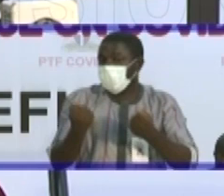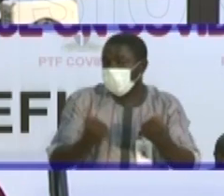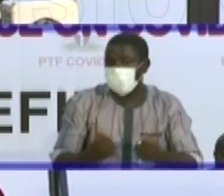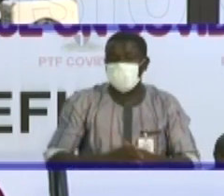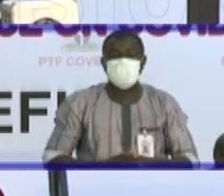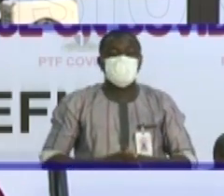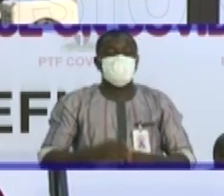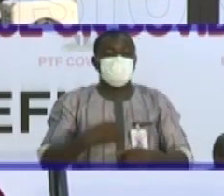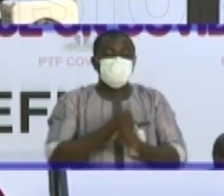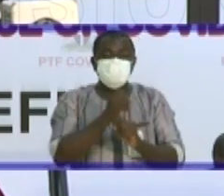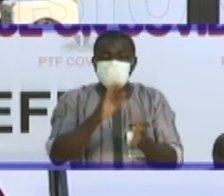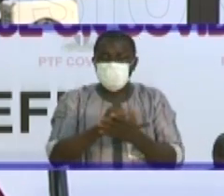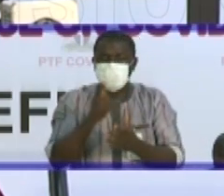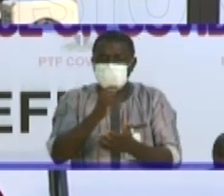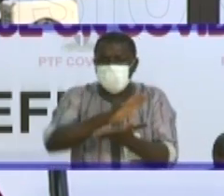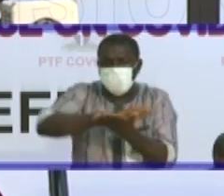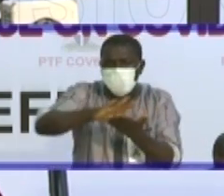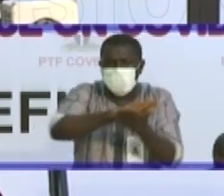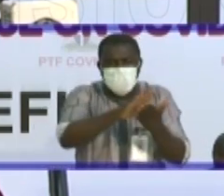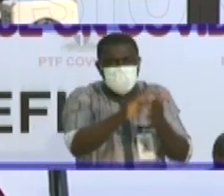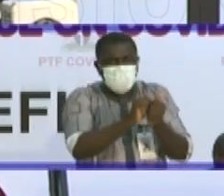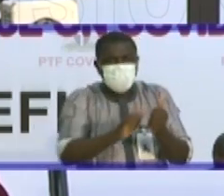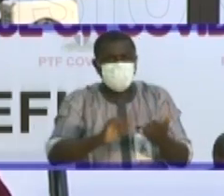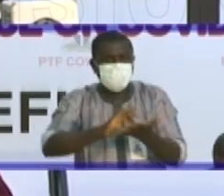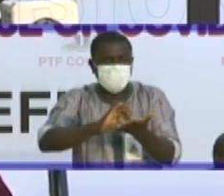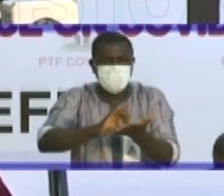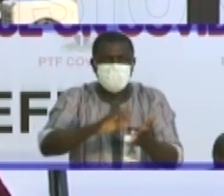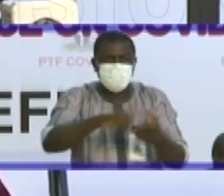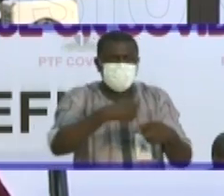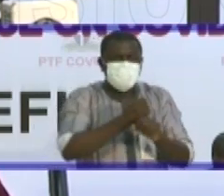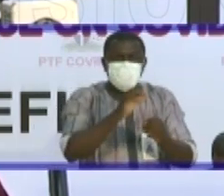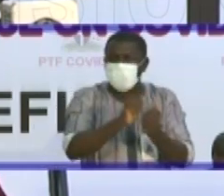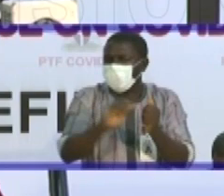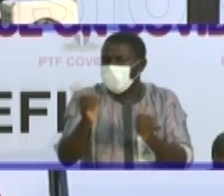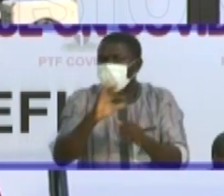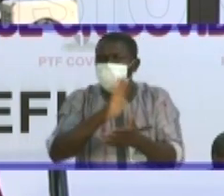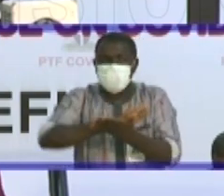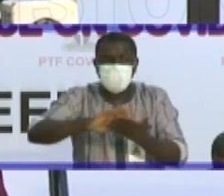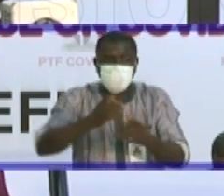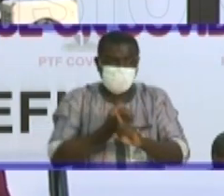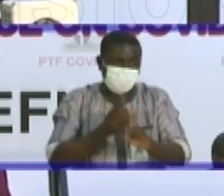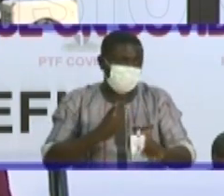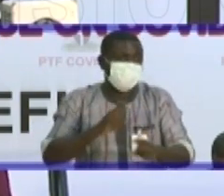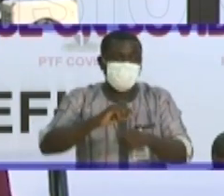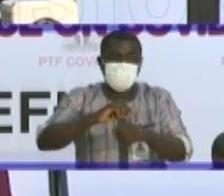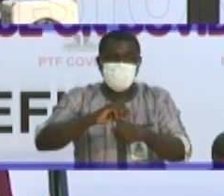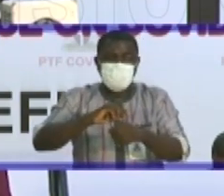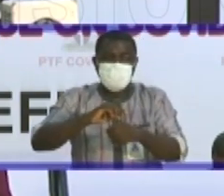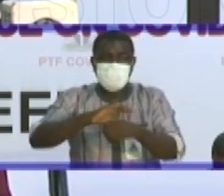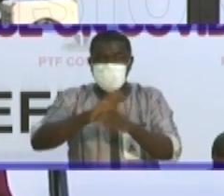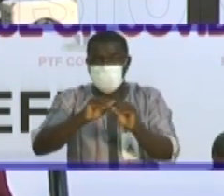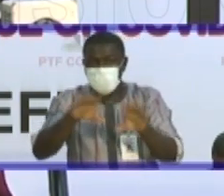taking an infected person somewhere. But you also see places where the Ministry of